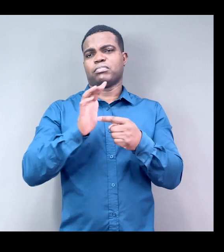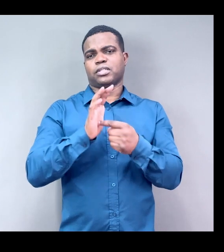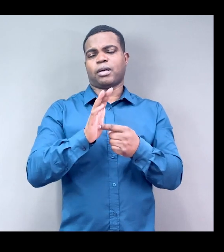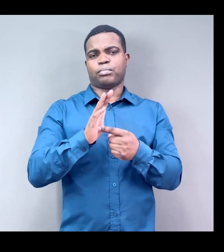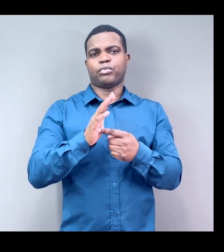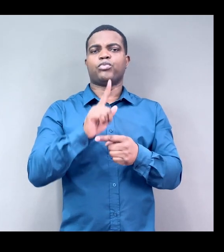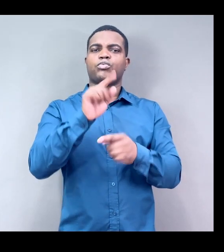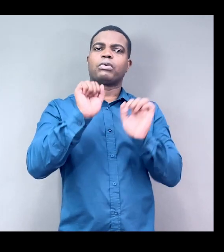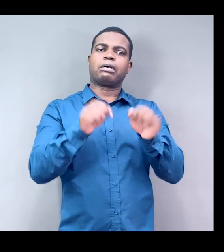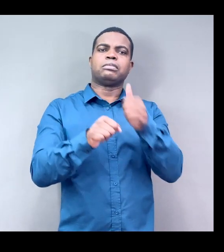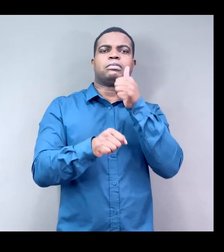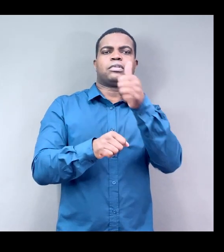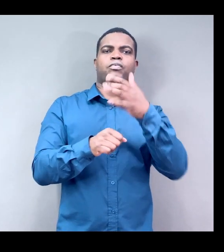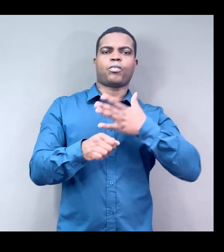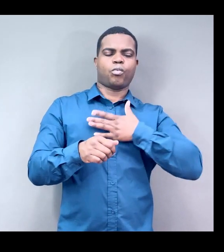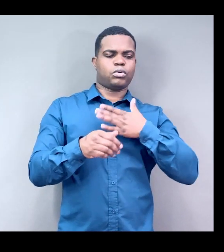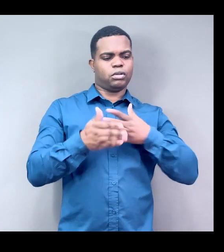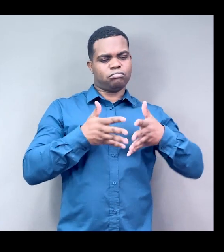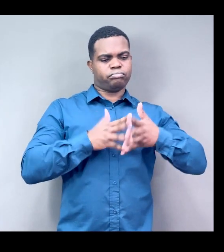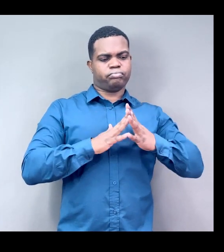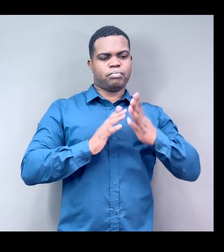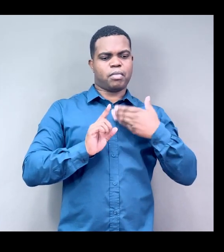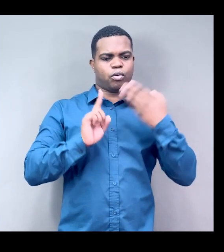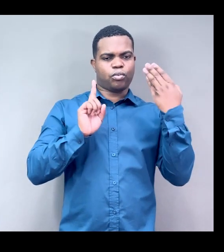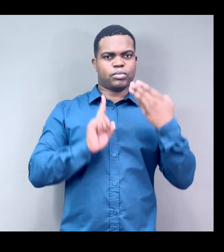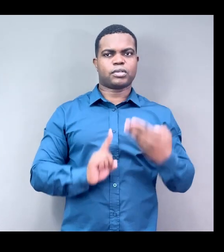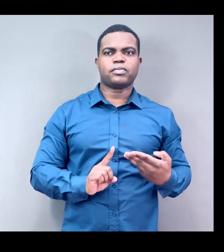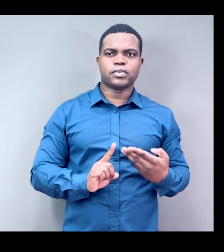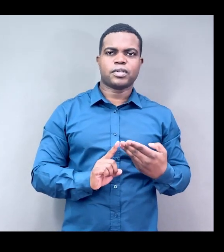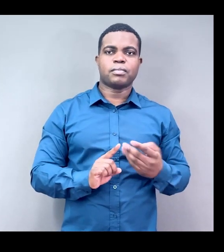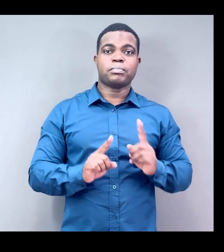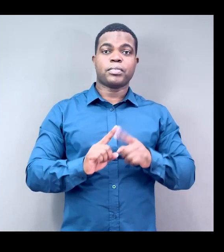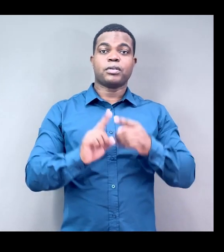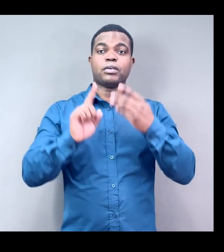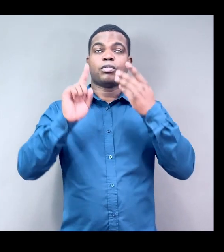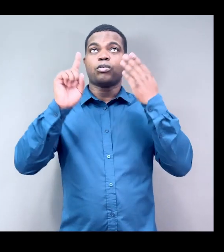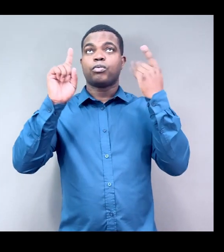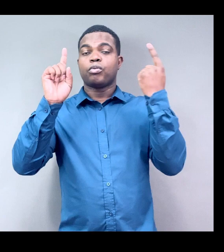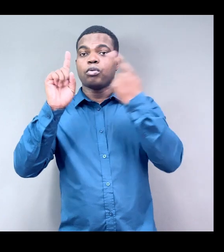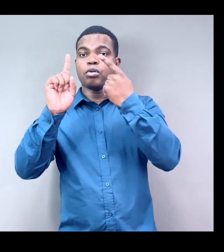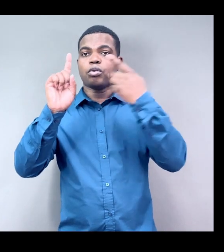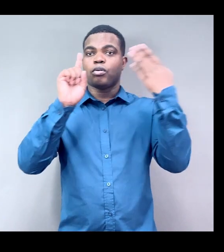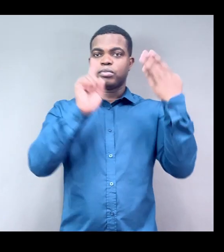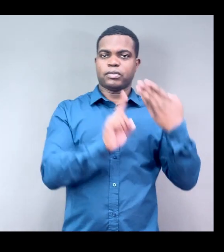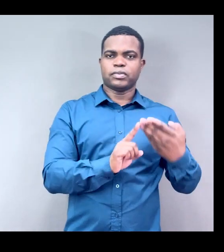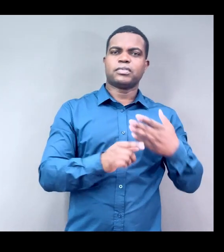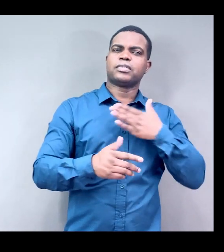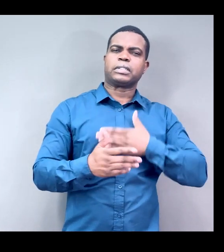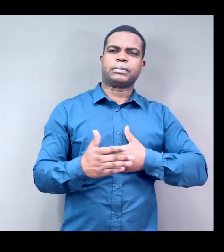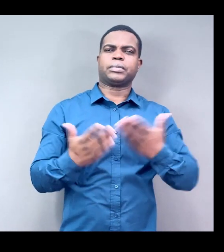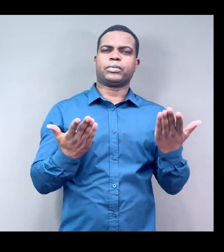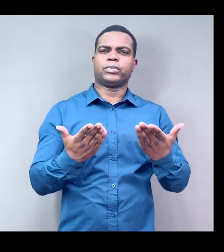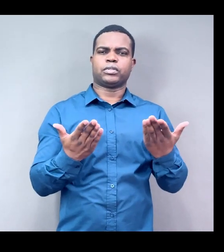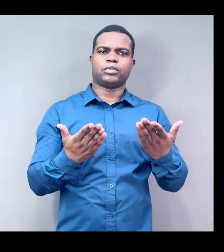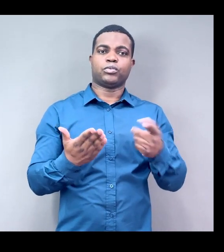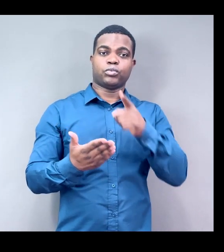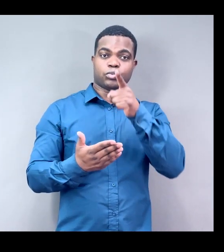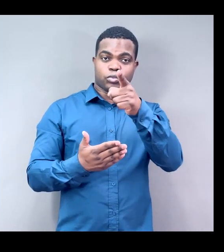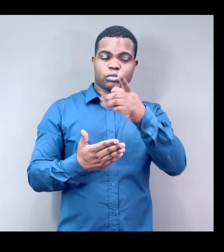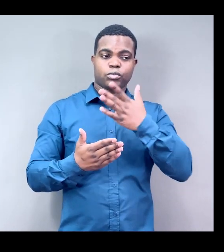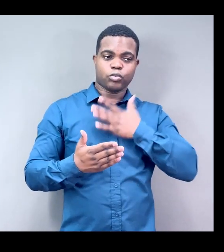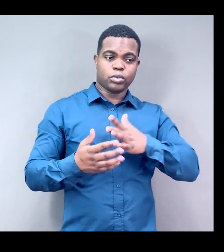have one of them. This is just an example. So you have to come up with your own goal and